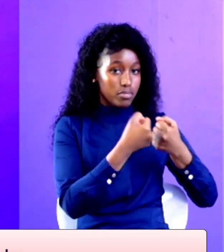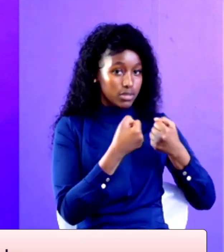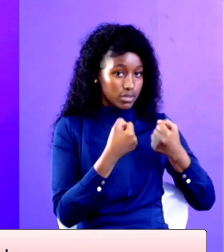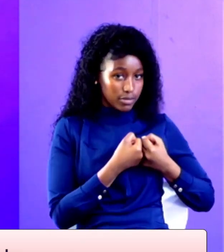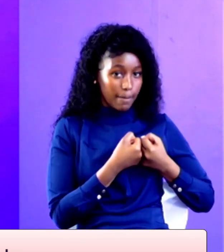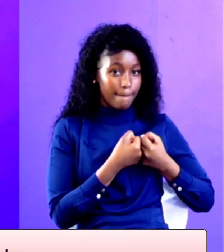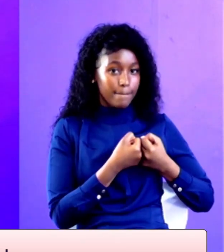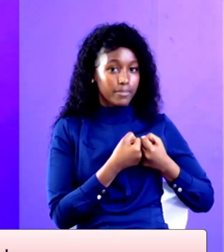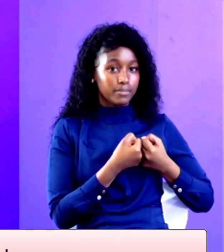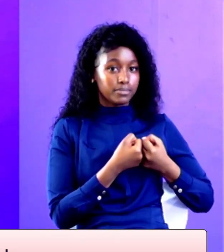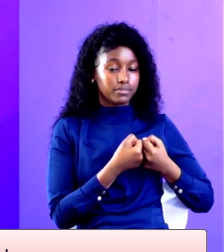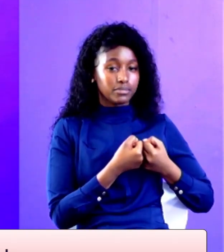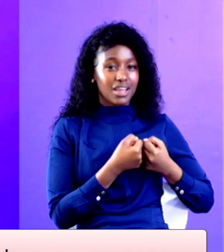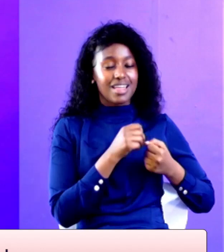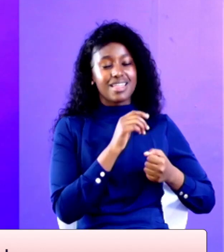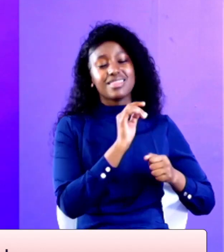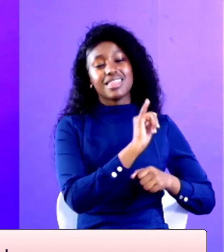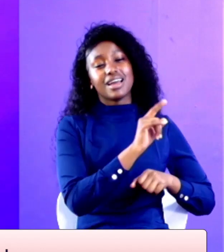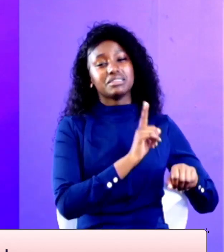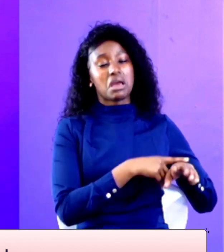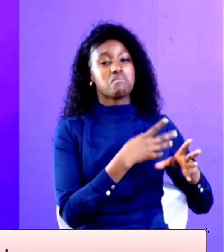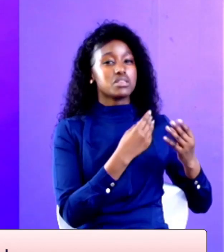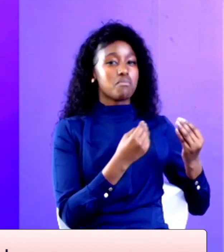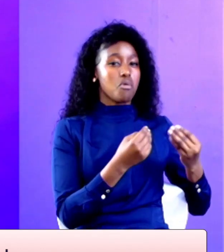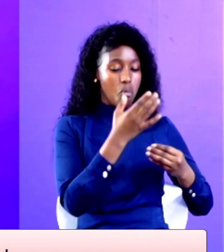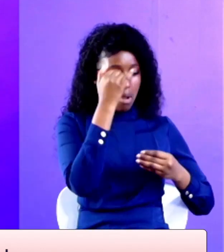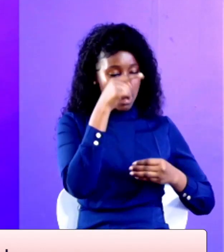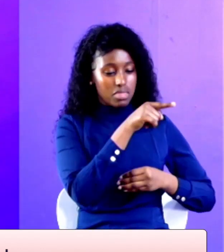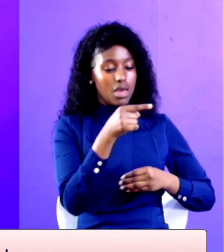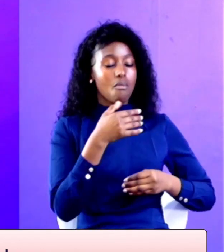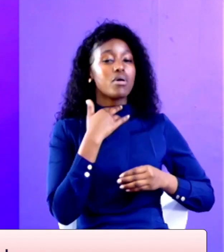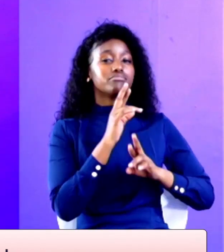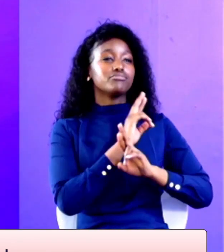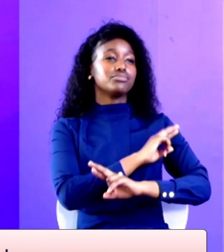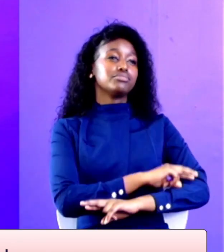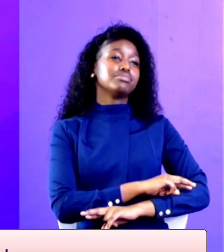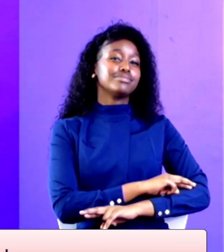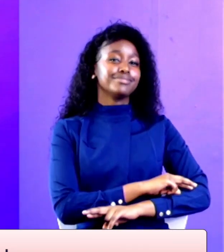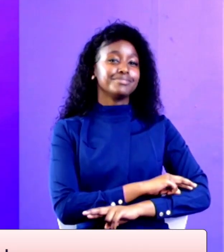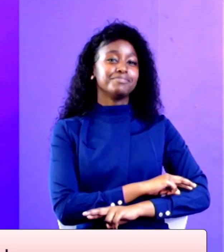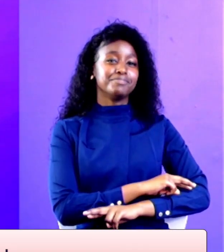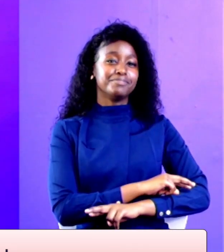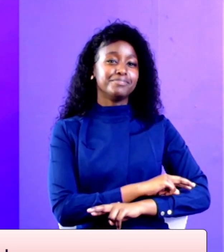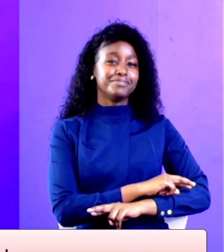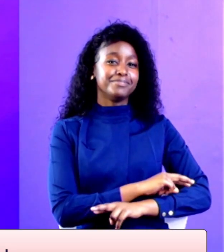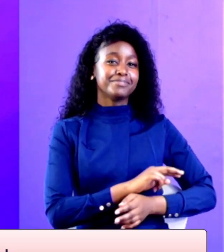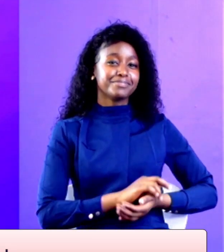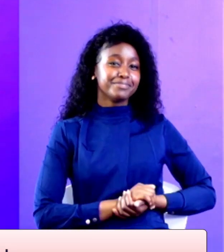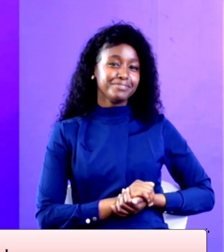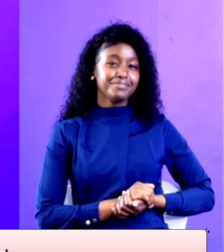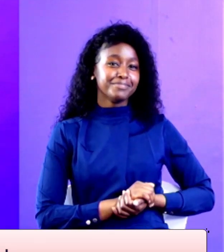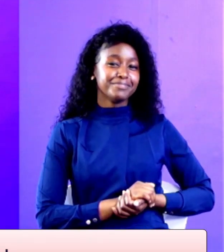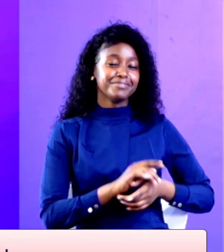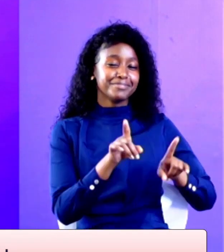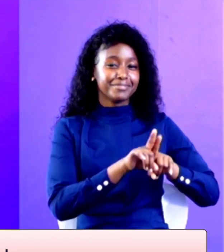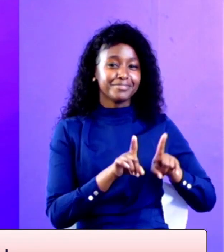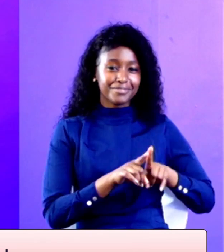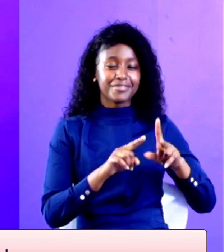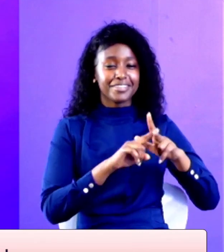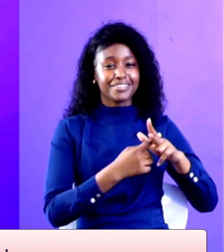competition, it is simple. They wanted to rest and they start on a fresh page when we are playing in the